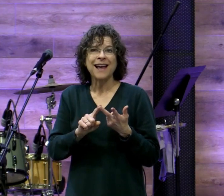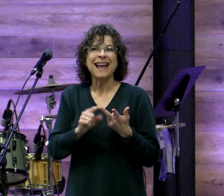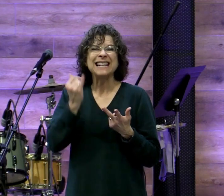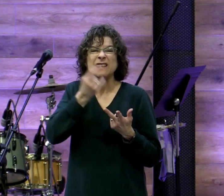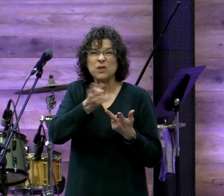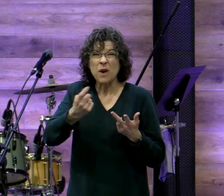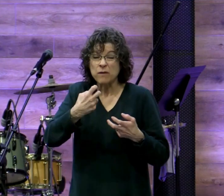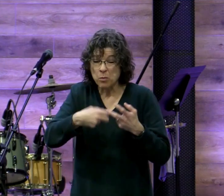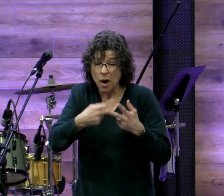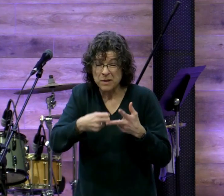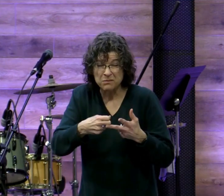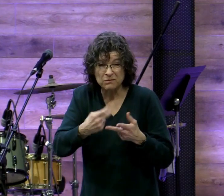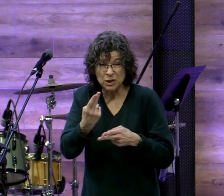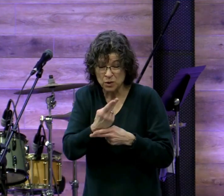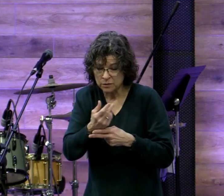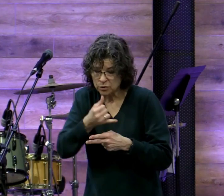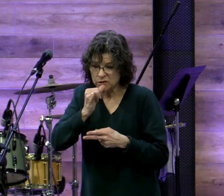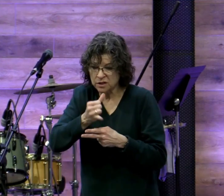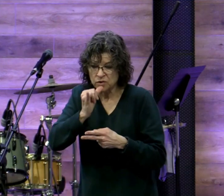else.